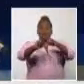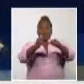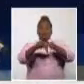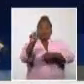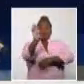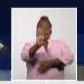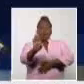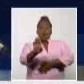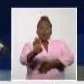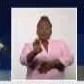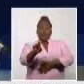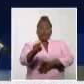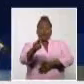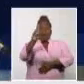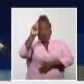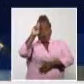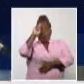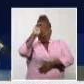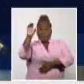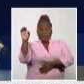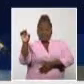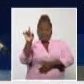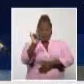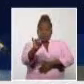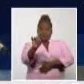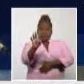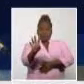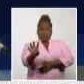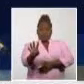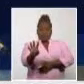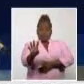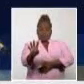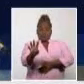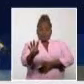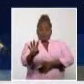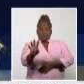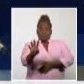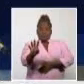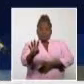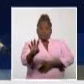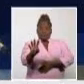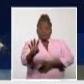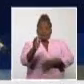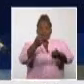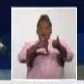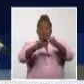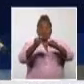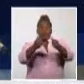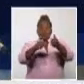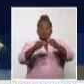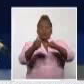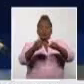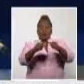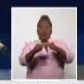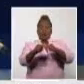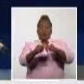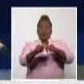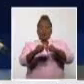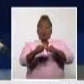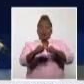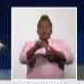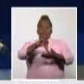Of these 1,997 samples that were studied yesterday, 19 were